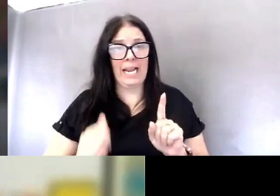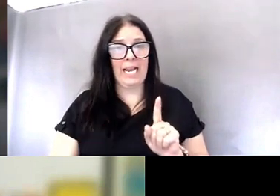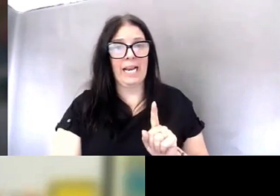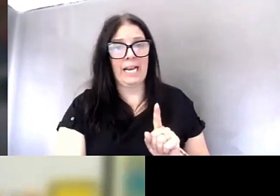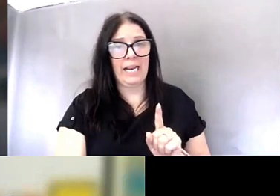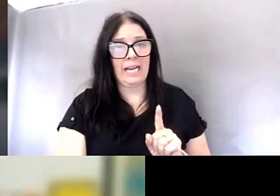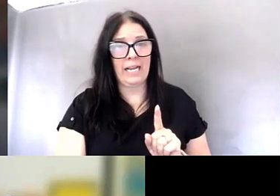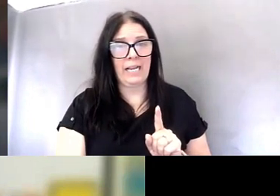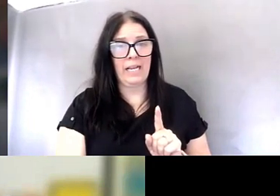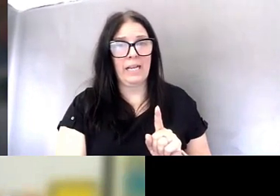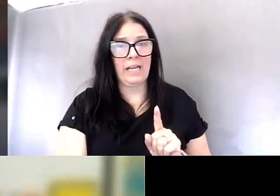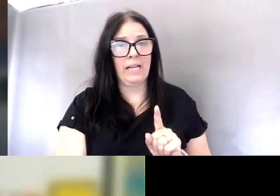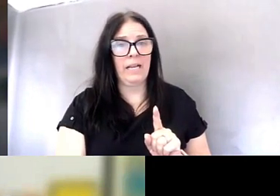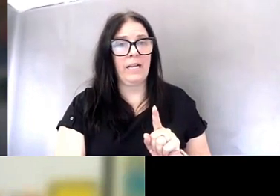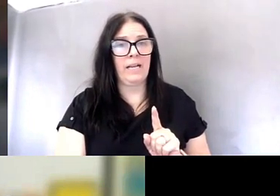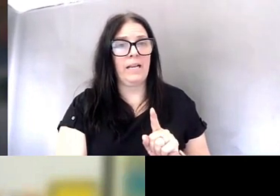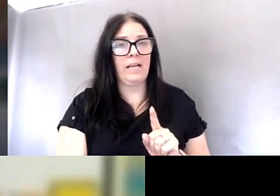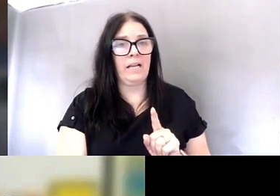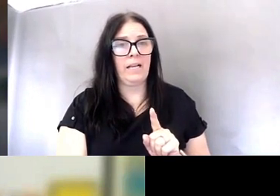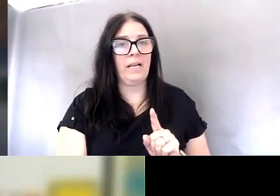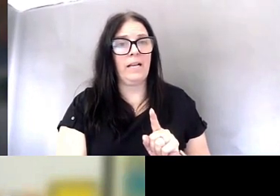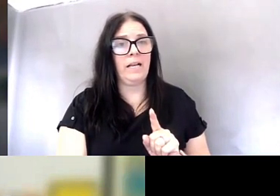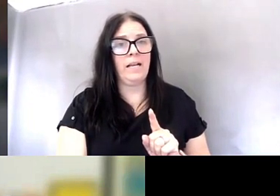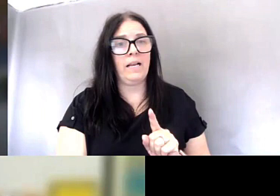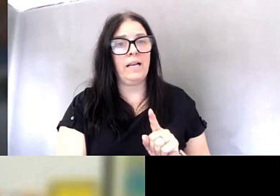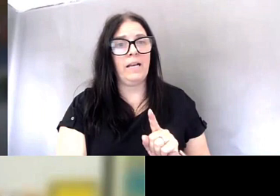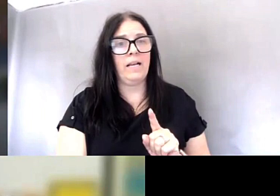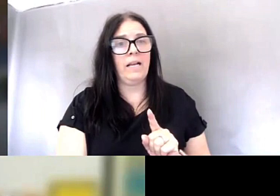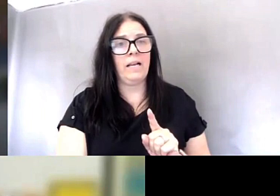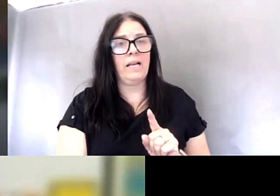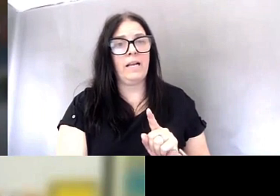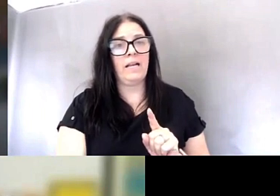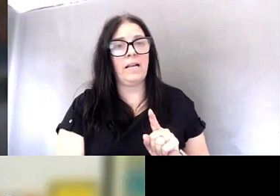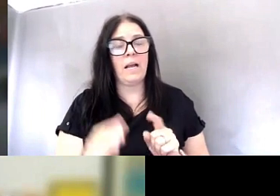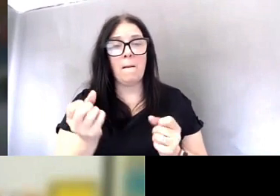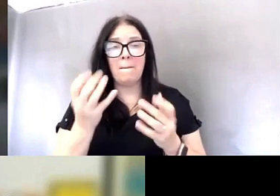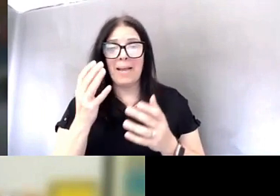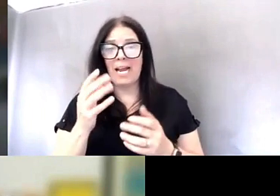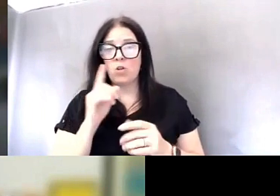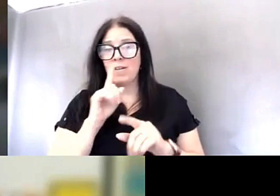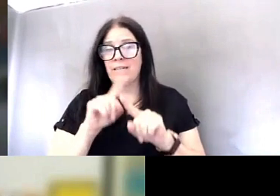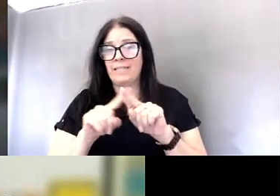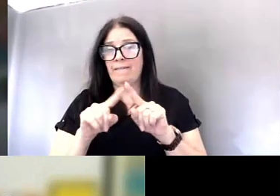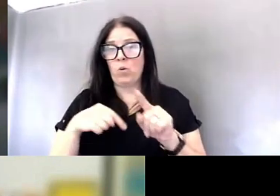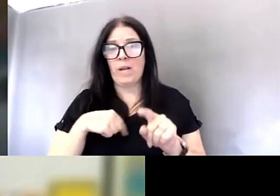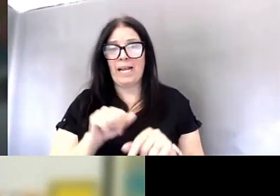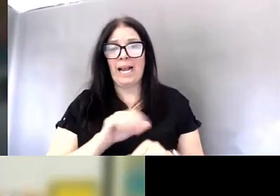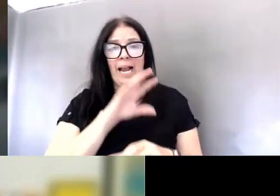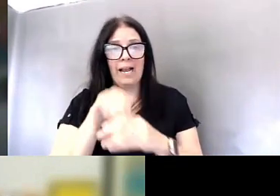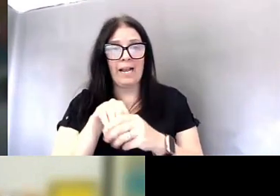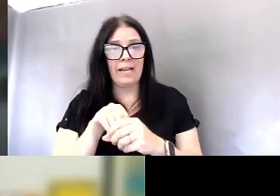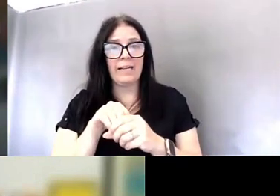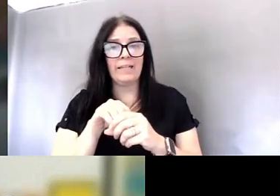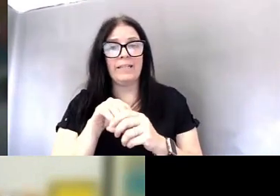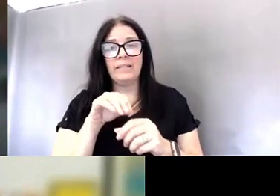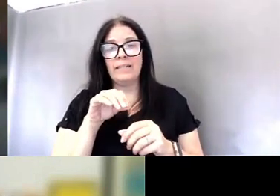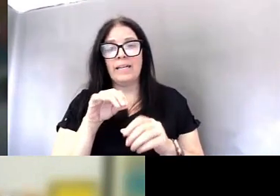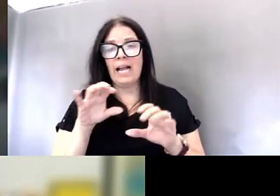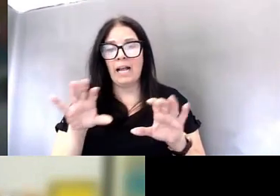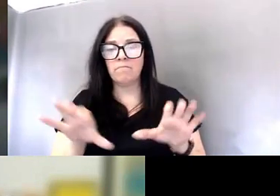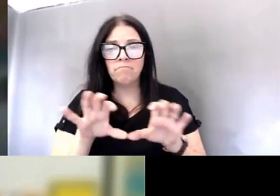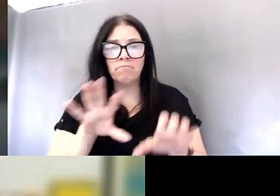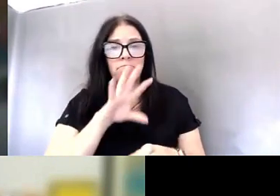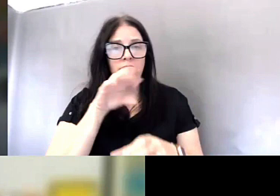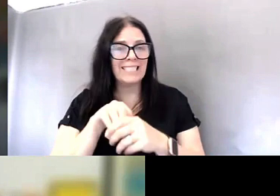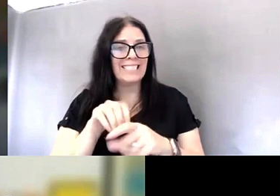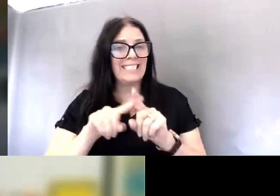many useful things, from workshops, full courses that you can access, little tip sheets. So if you